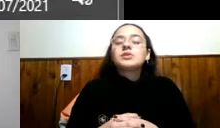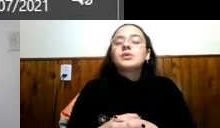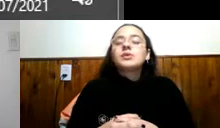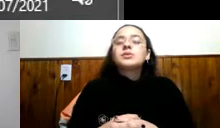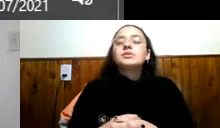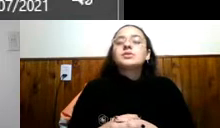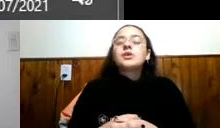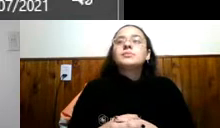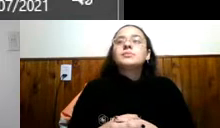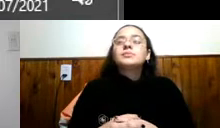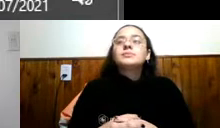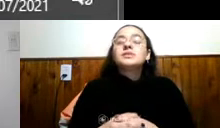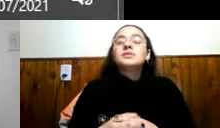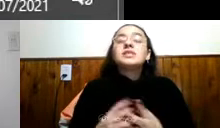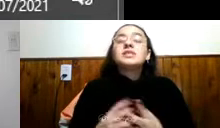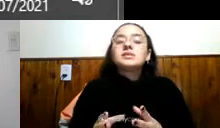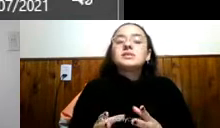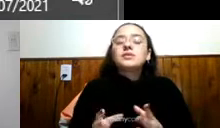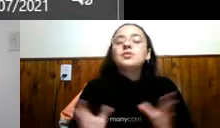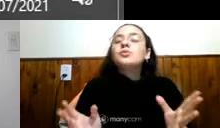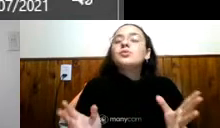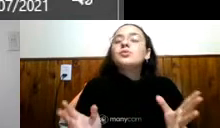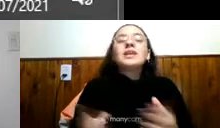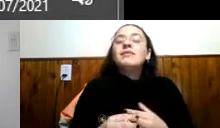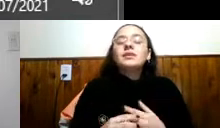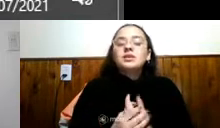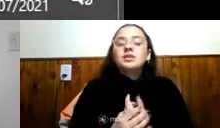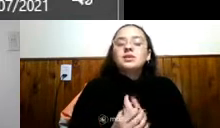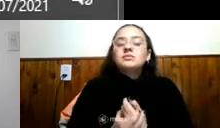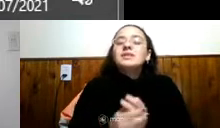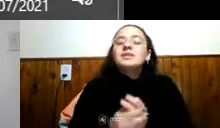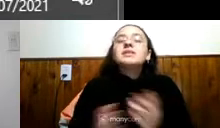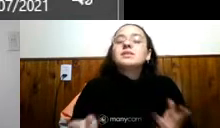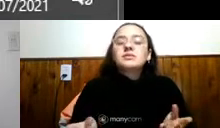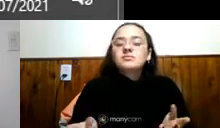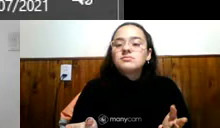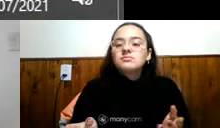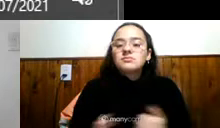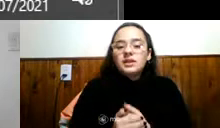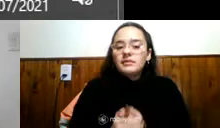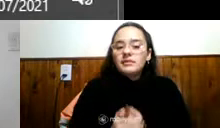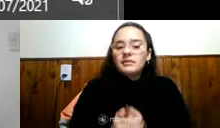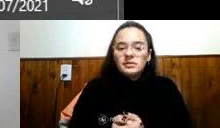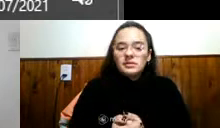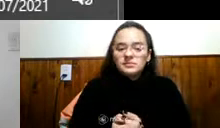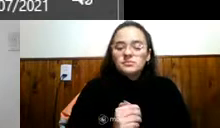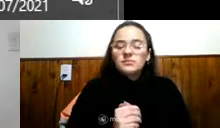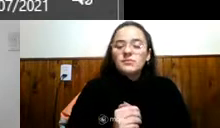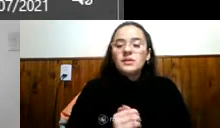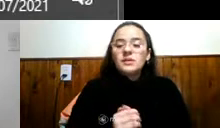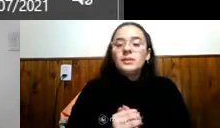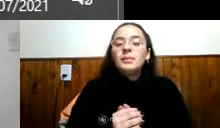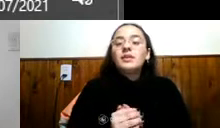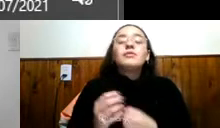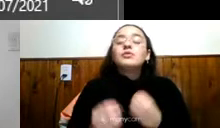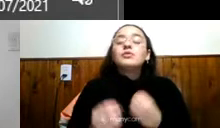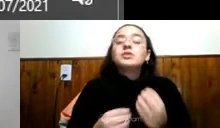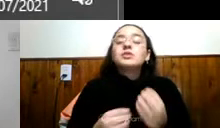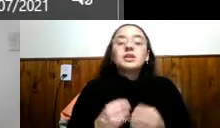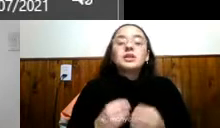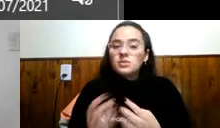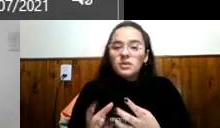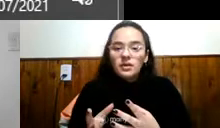activities or some tips that you even listen never. But